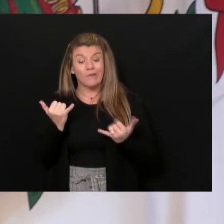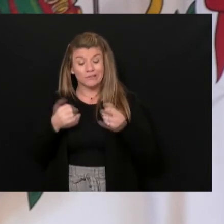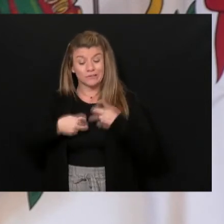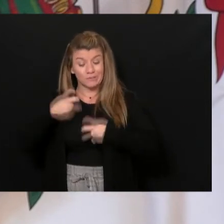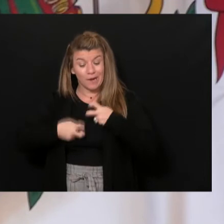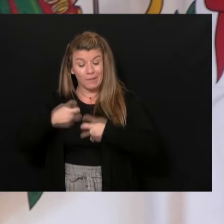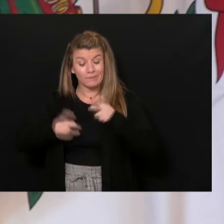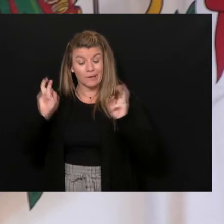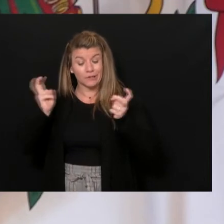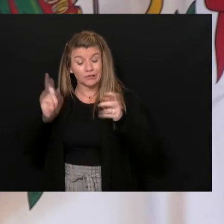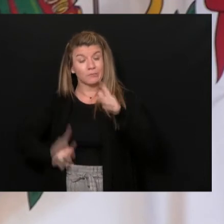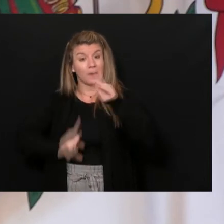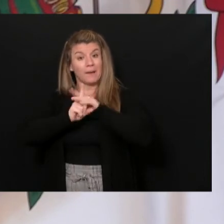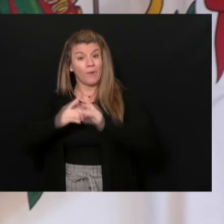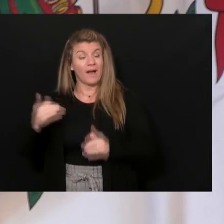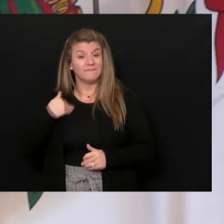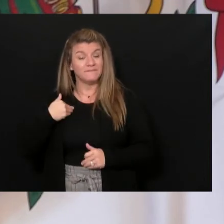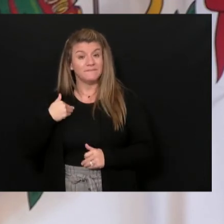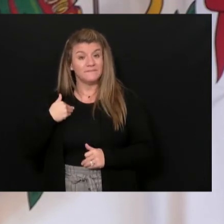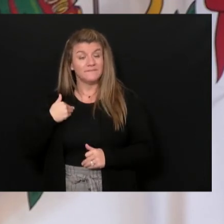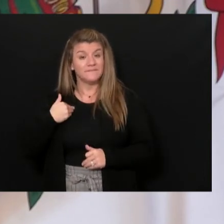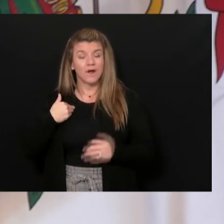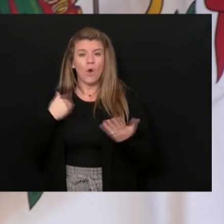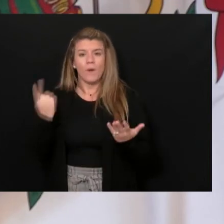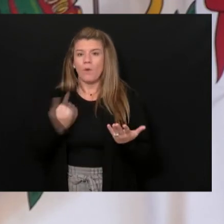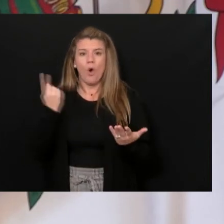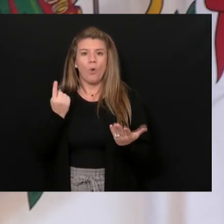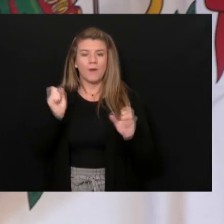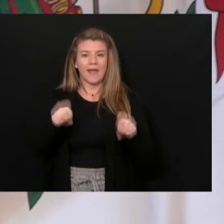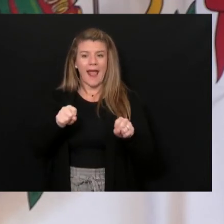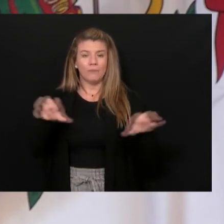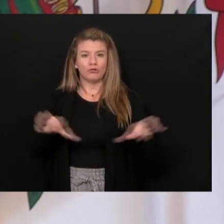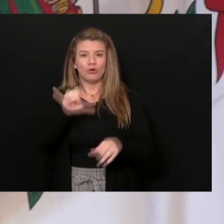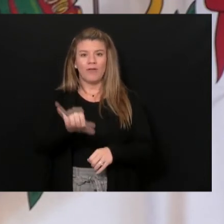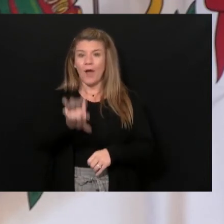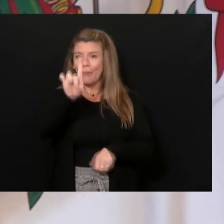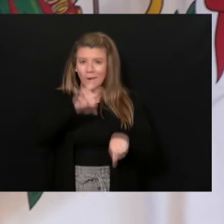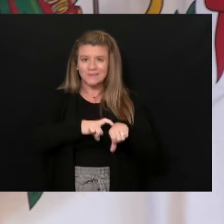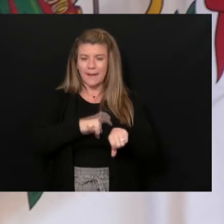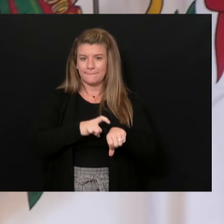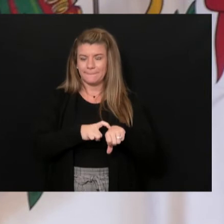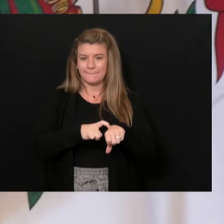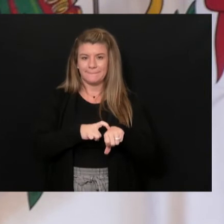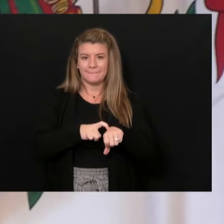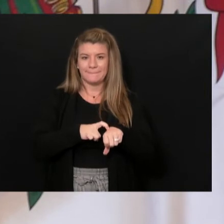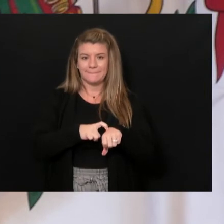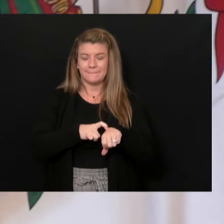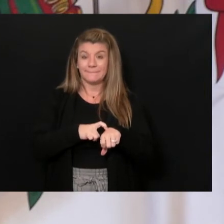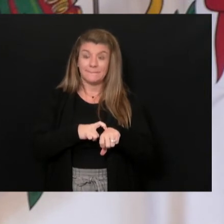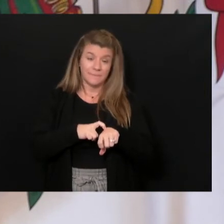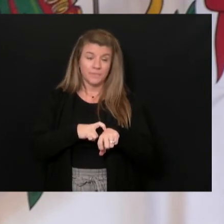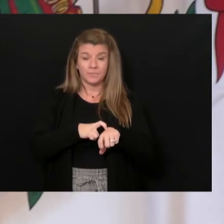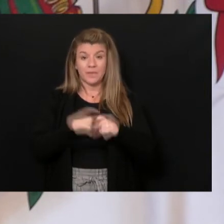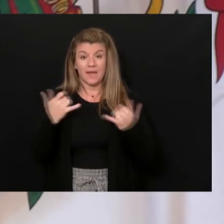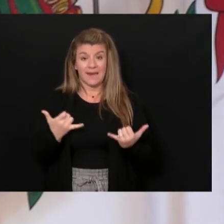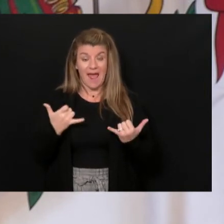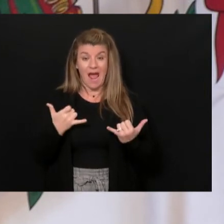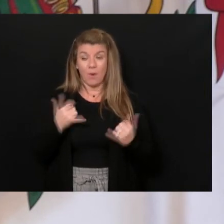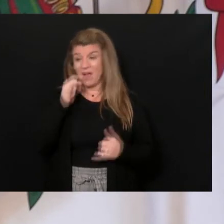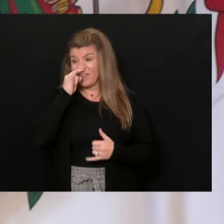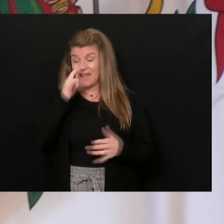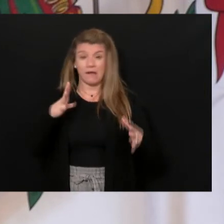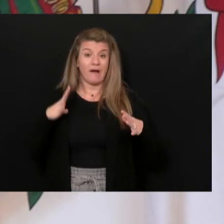problem. We were only able to do it one time. Now we've got kids that are going to be